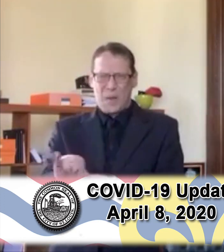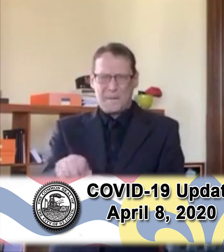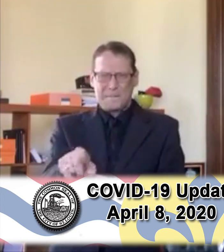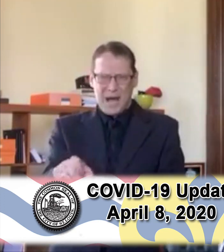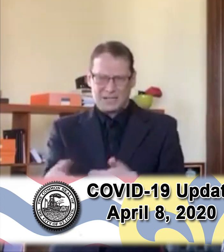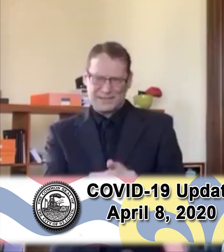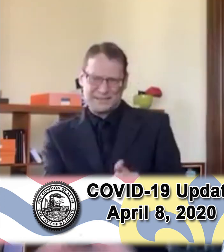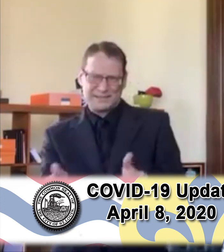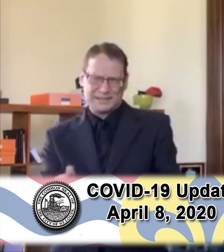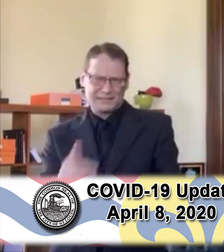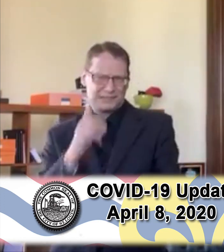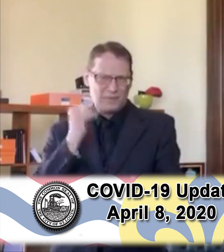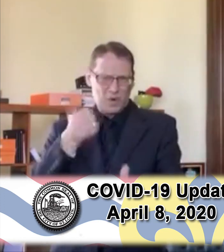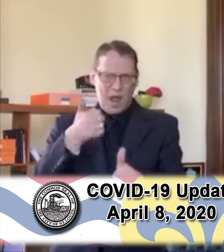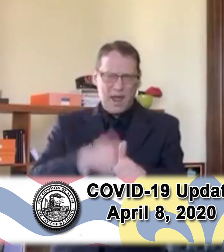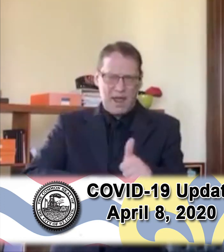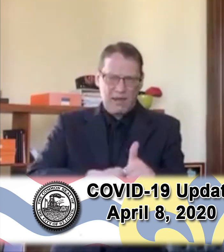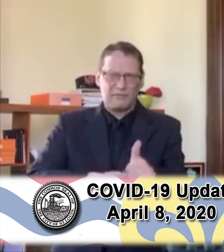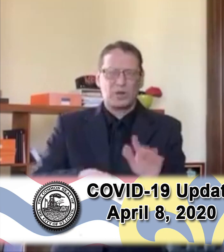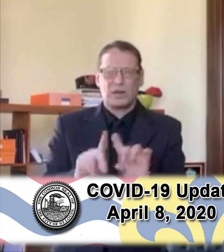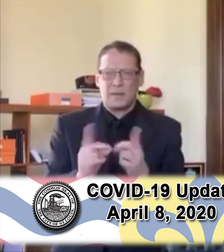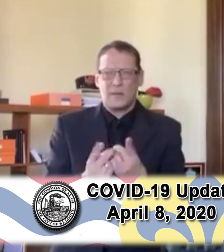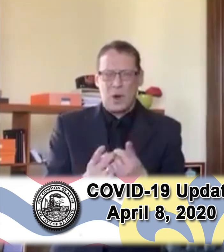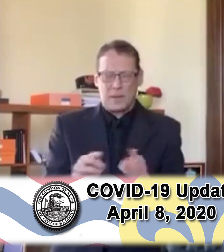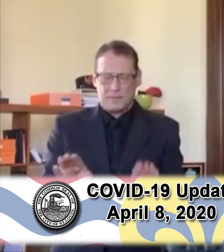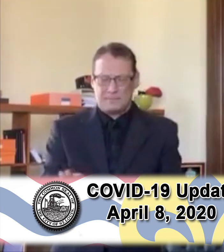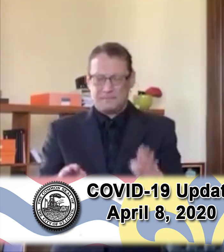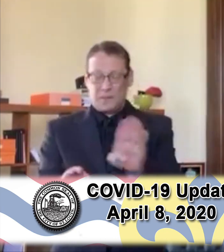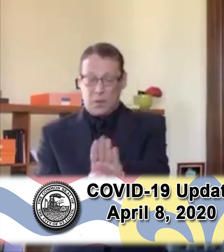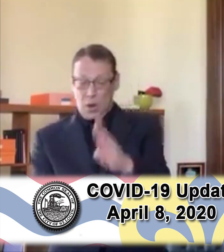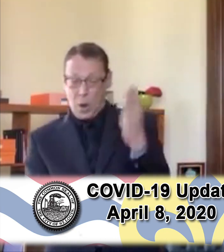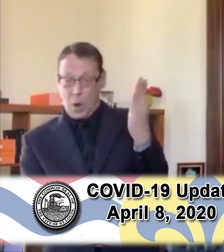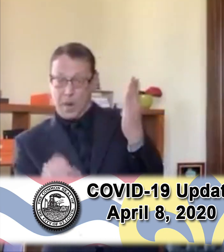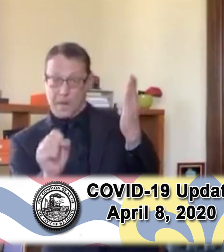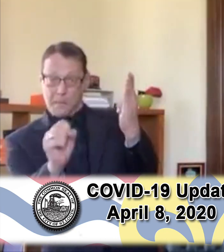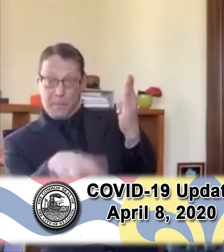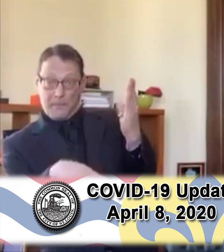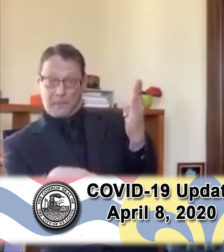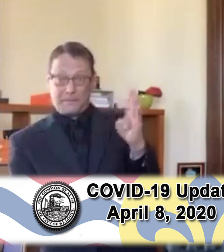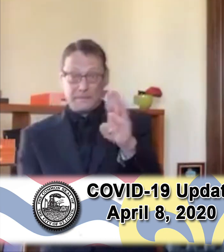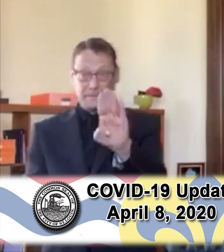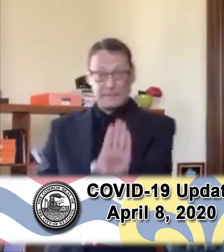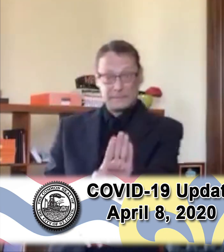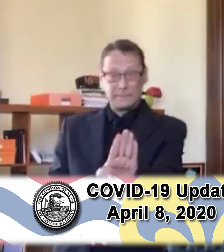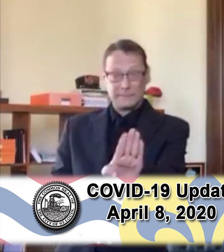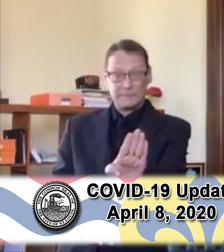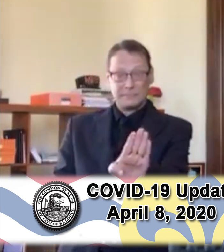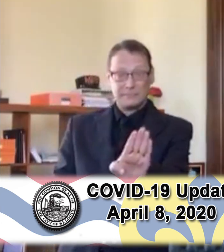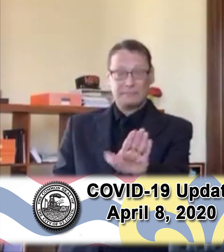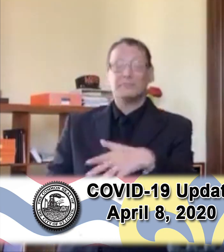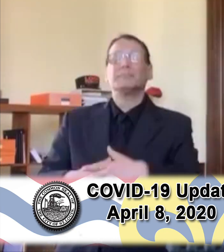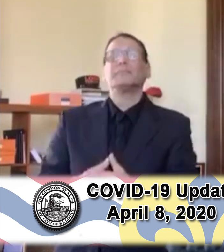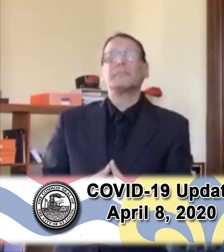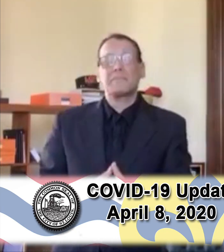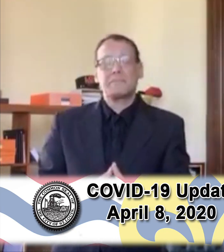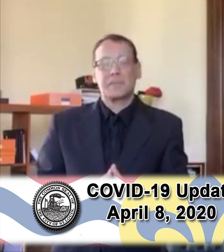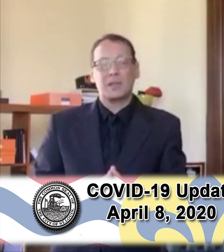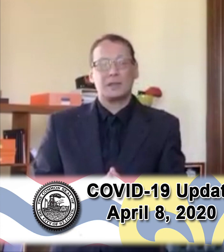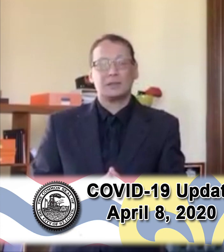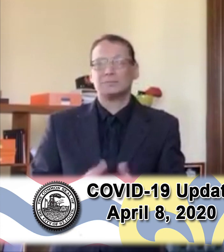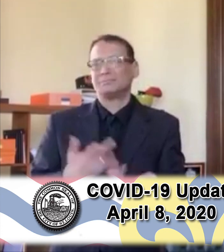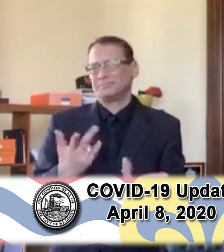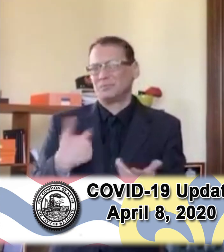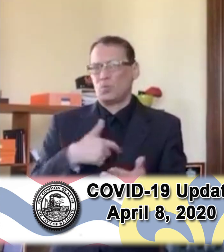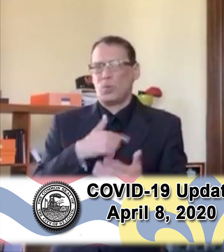will, for every single department. So you can still drop things off here. The department picks that up as mail a couple